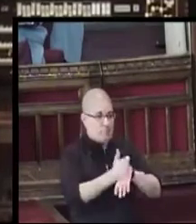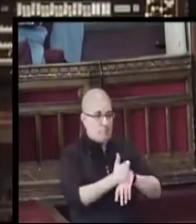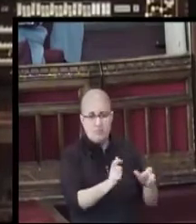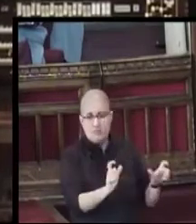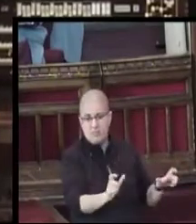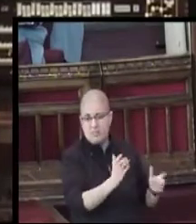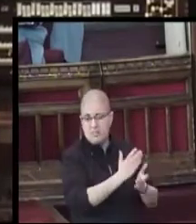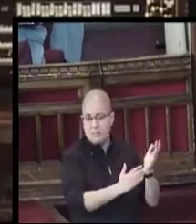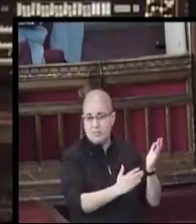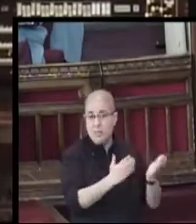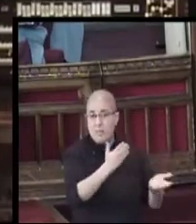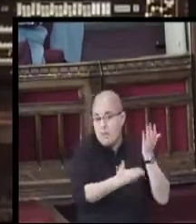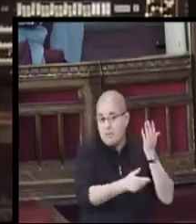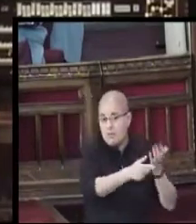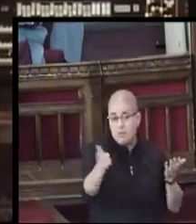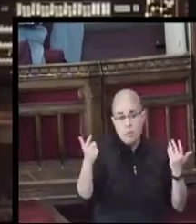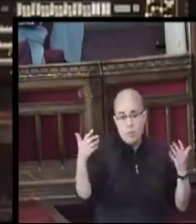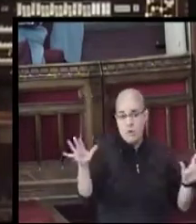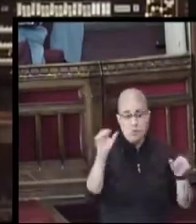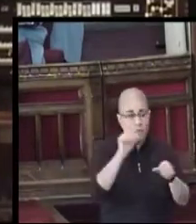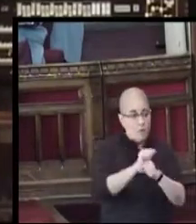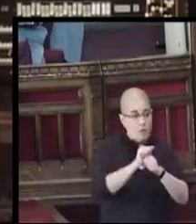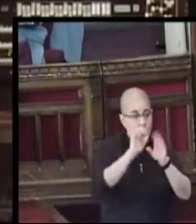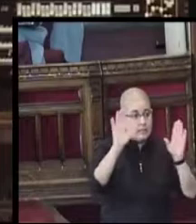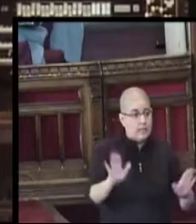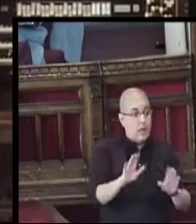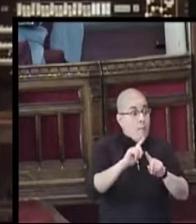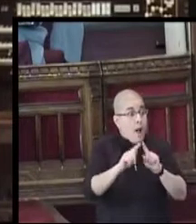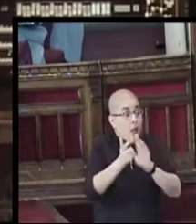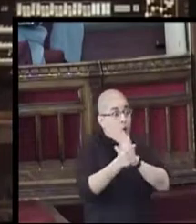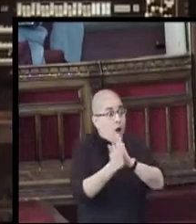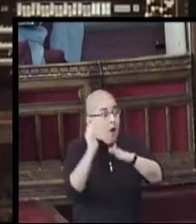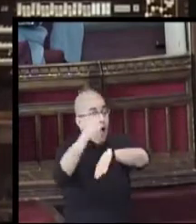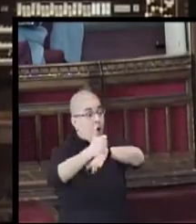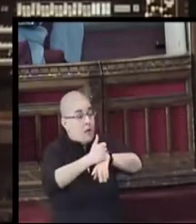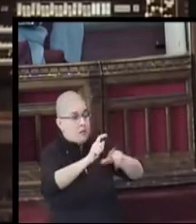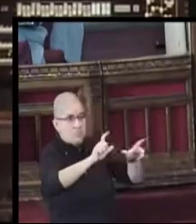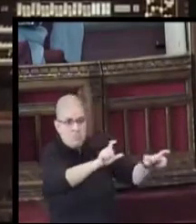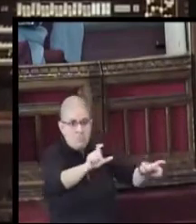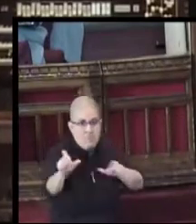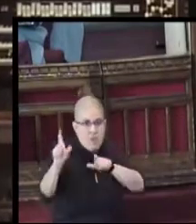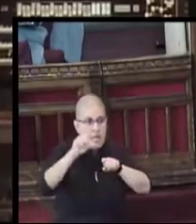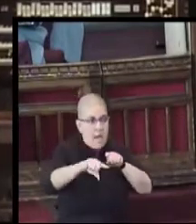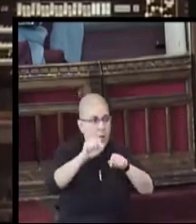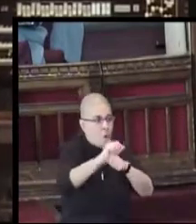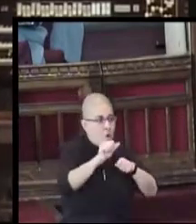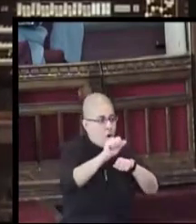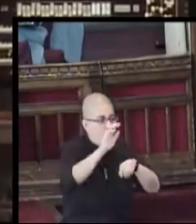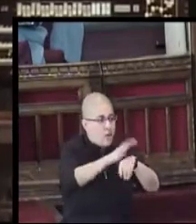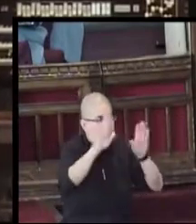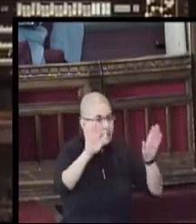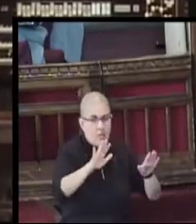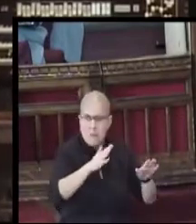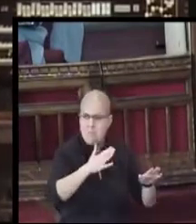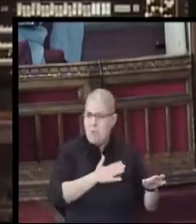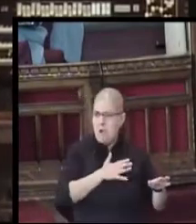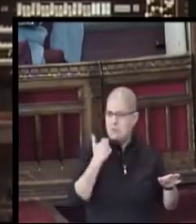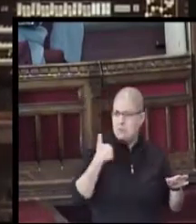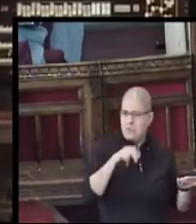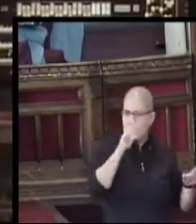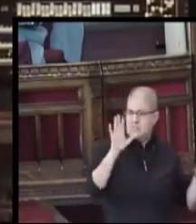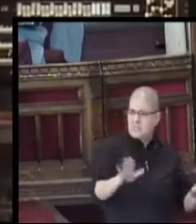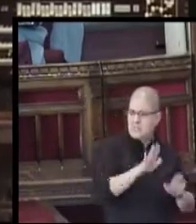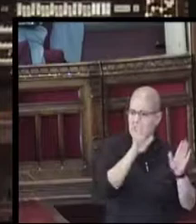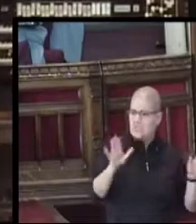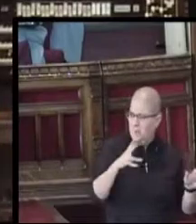want to work on Sunday, but you should not, by law, try to inhibit other people who want to practice their religion on another day and work